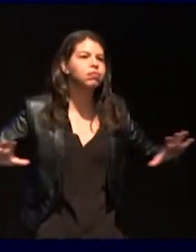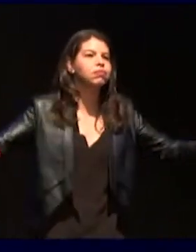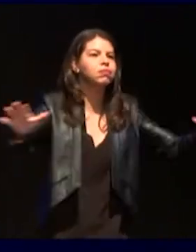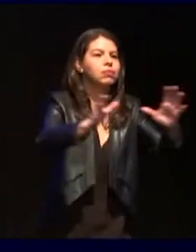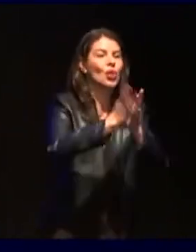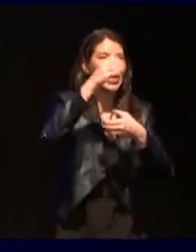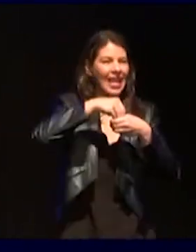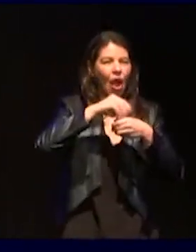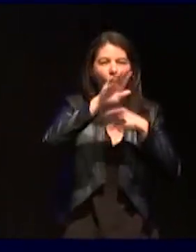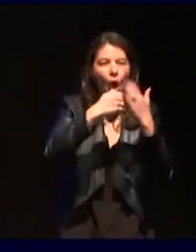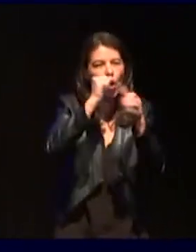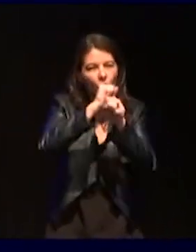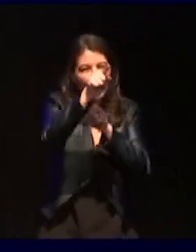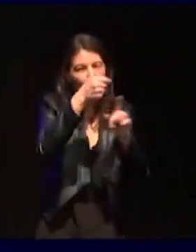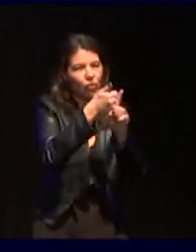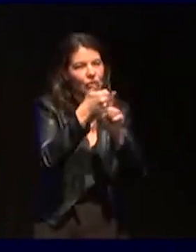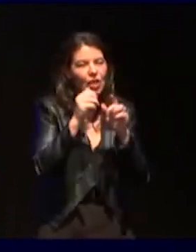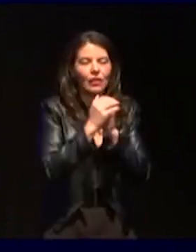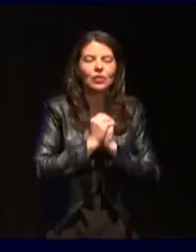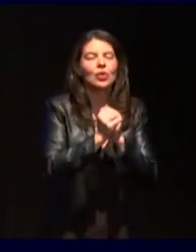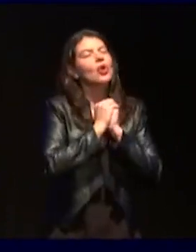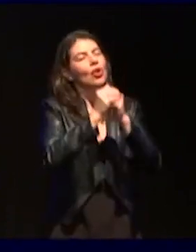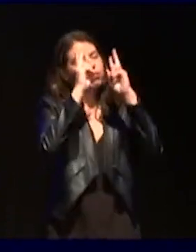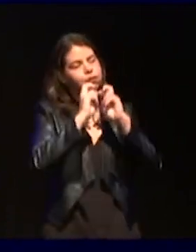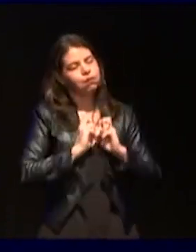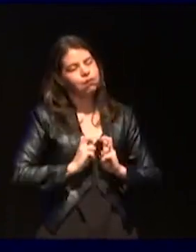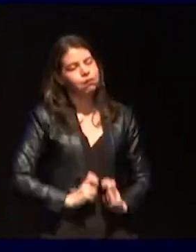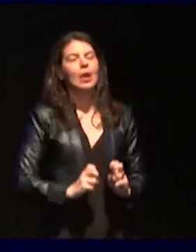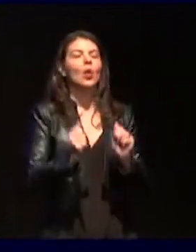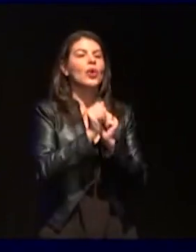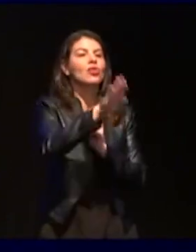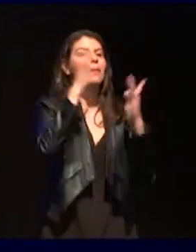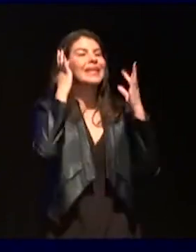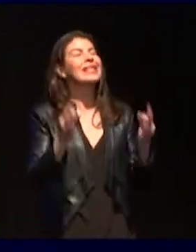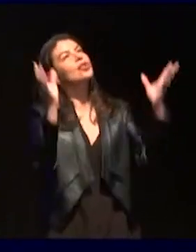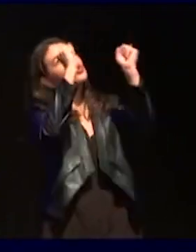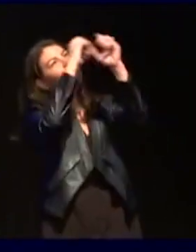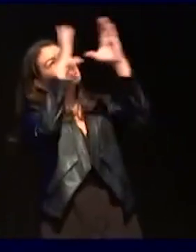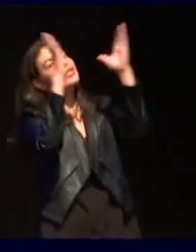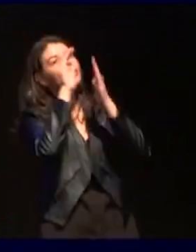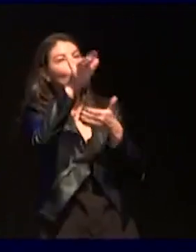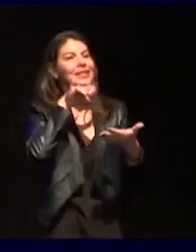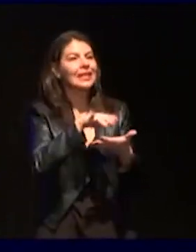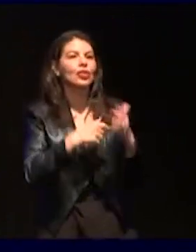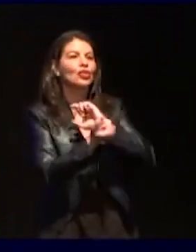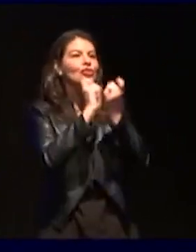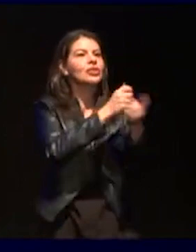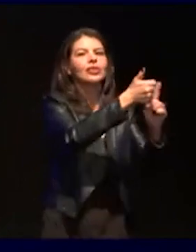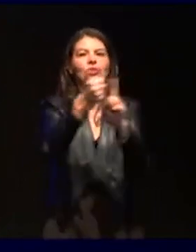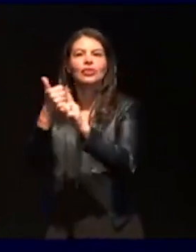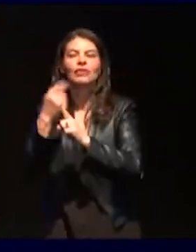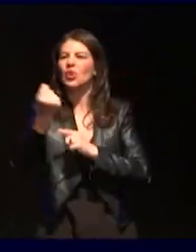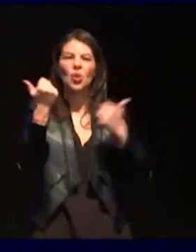inner work that you are doing in your prayer, the inner work that you are doing in your meditation, your visioning, your study, you're changing yourself to get rid